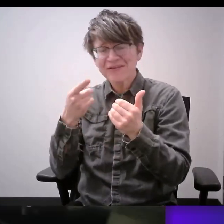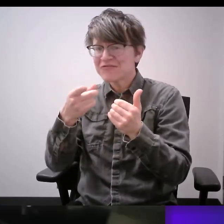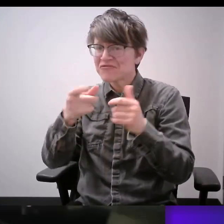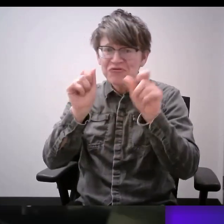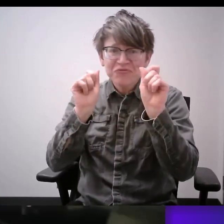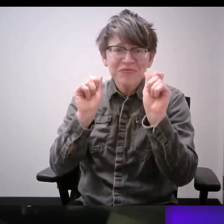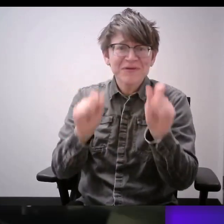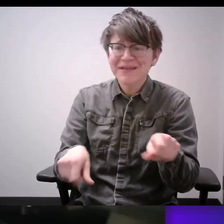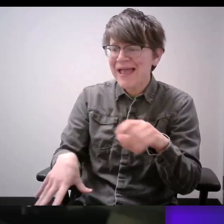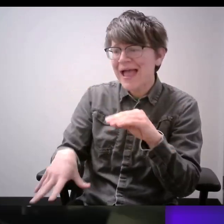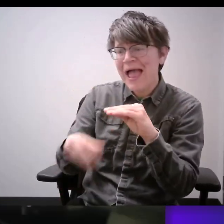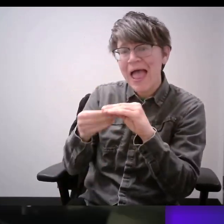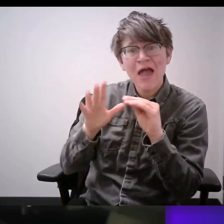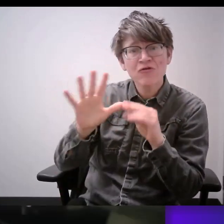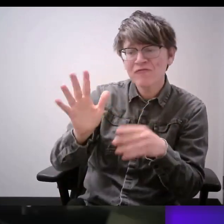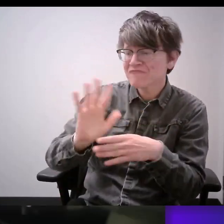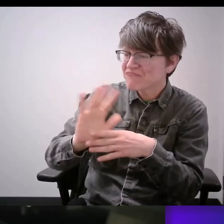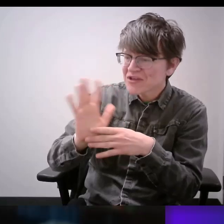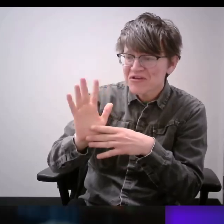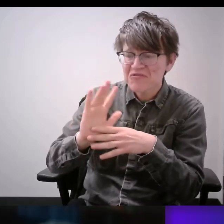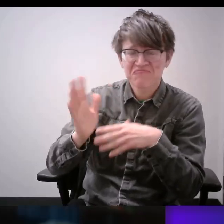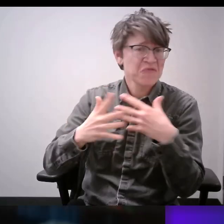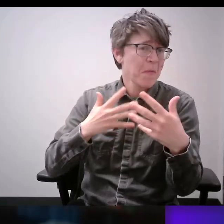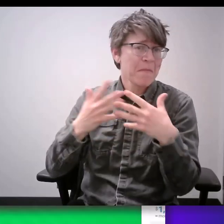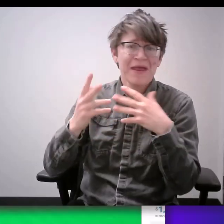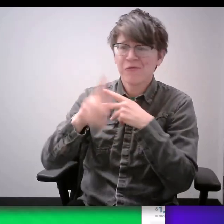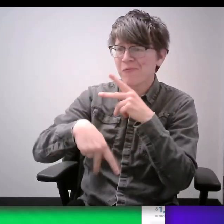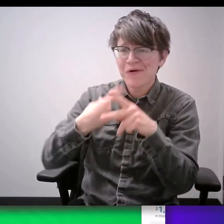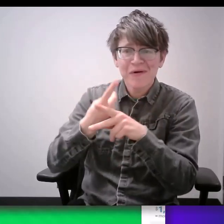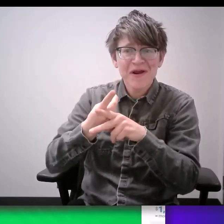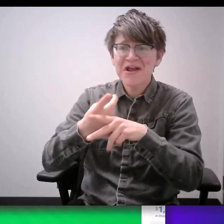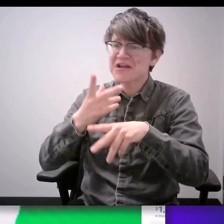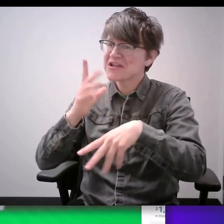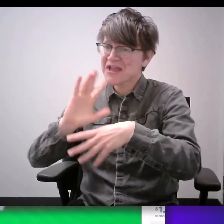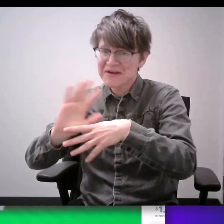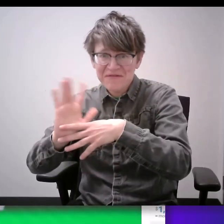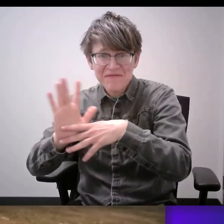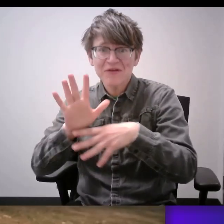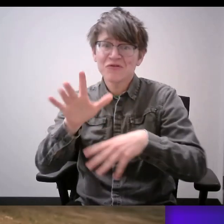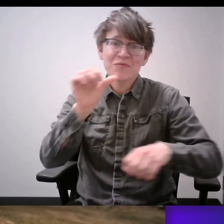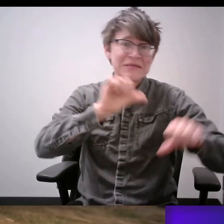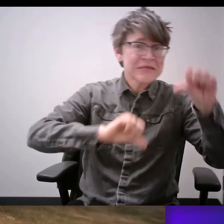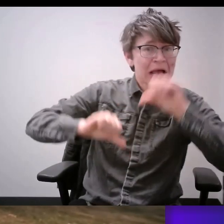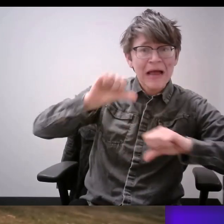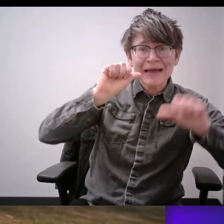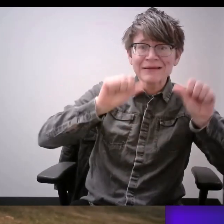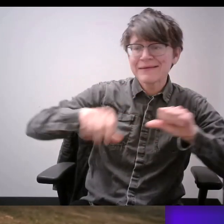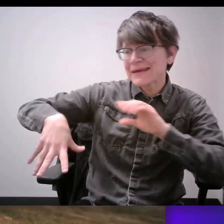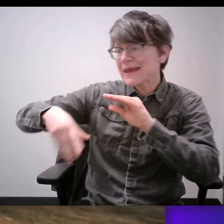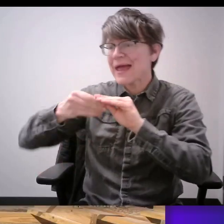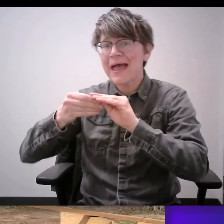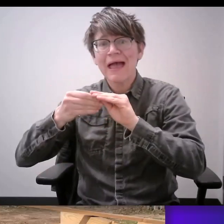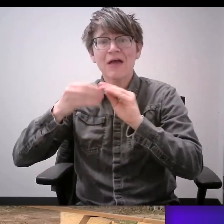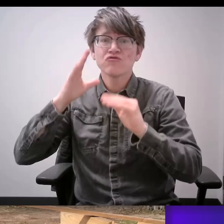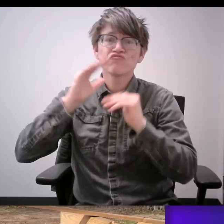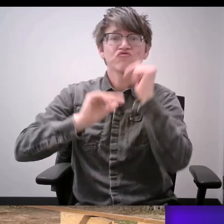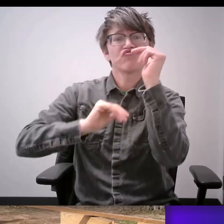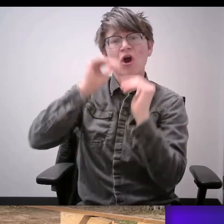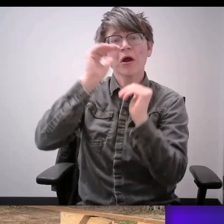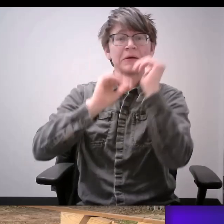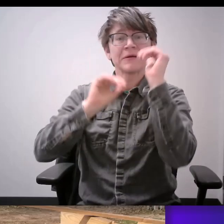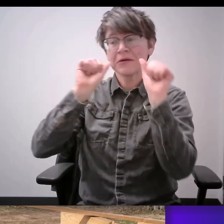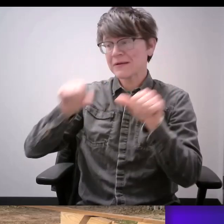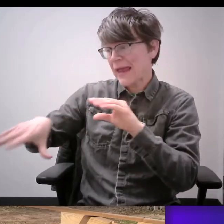into your videos no matter what kind of videos you make. If you do science videos, mix this technique in. Or if you're doing construction videos, mix it